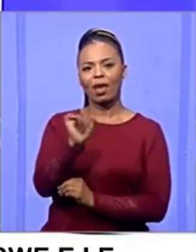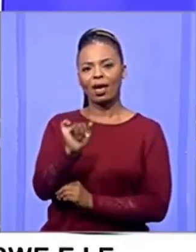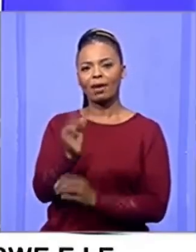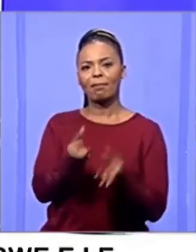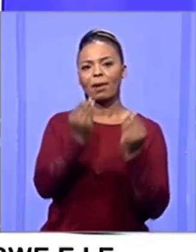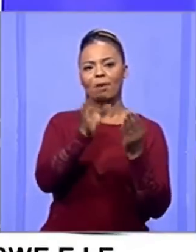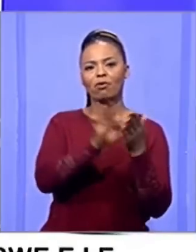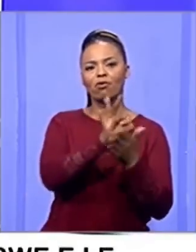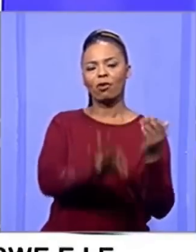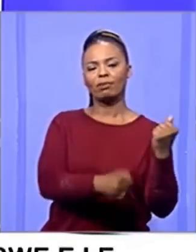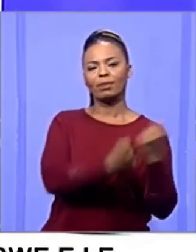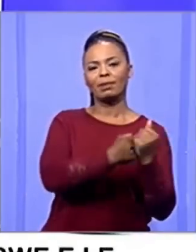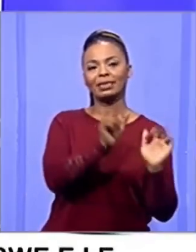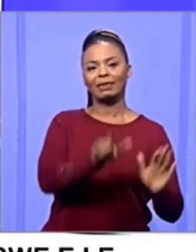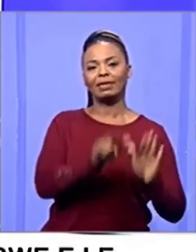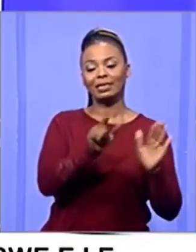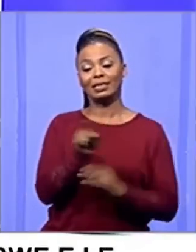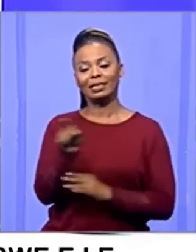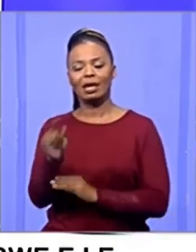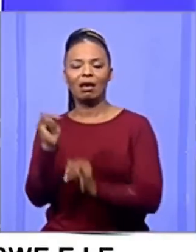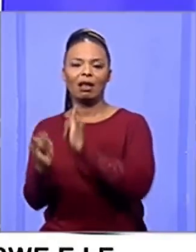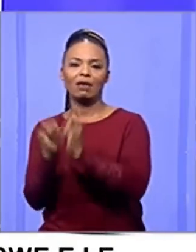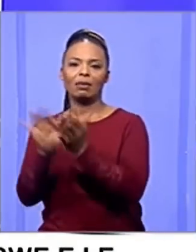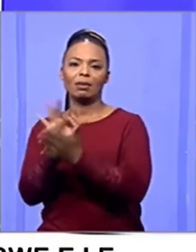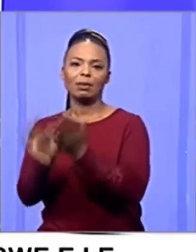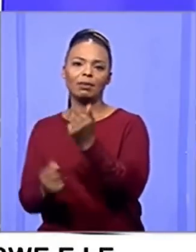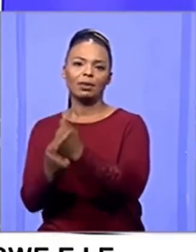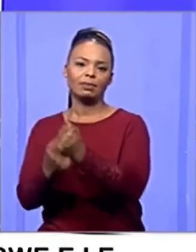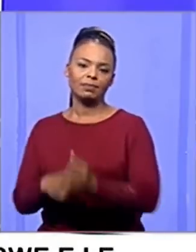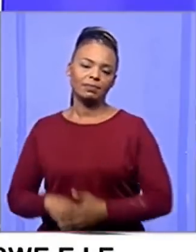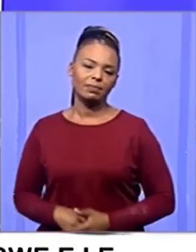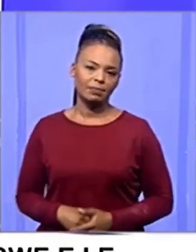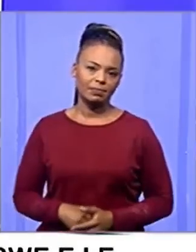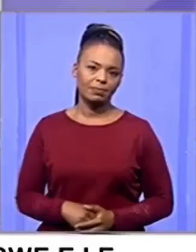ka divoutu tse 17 ho tse 11.